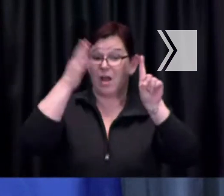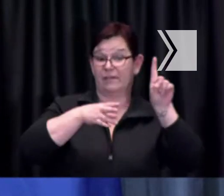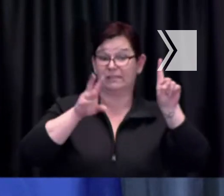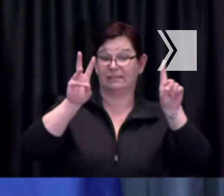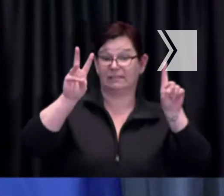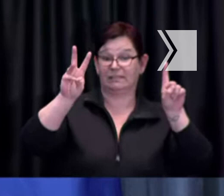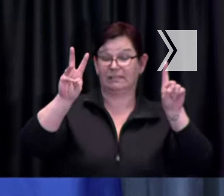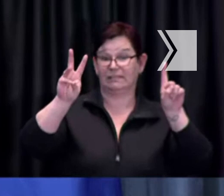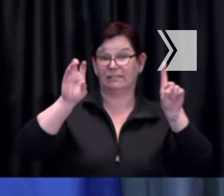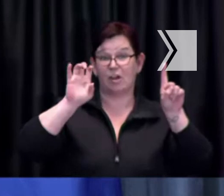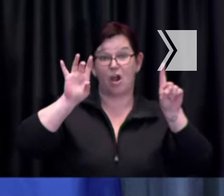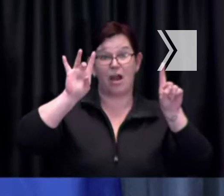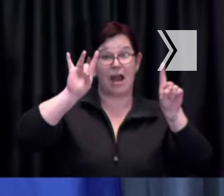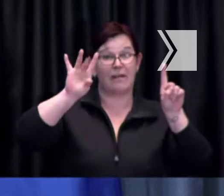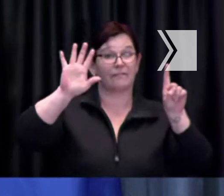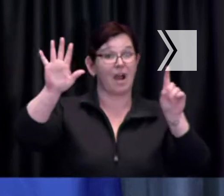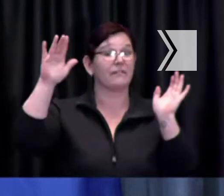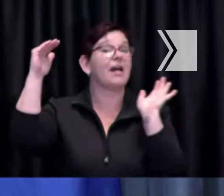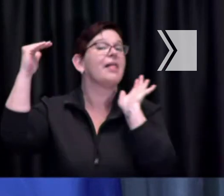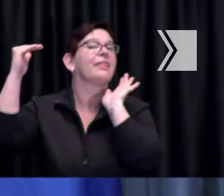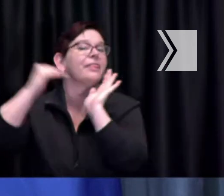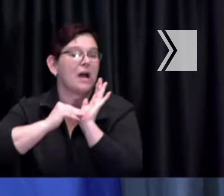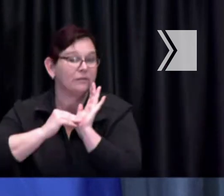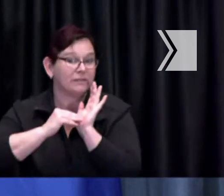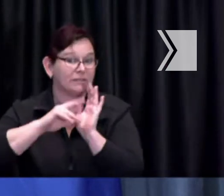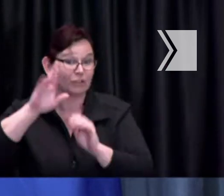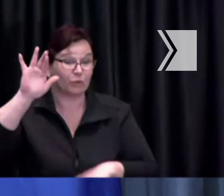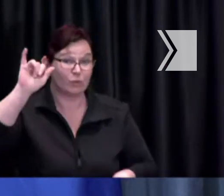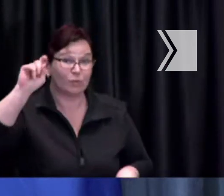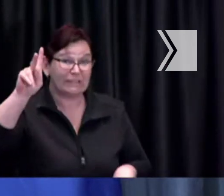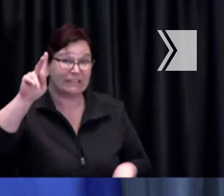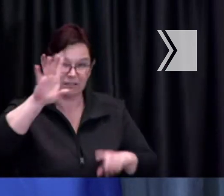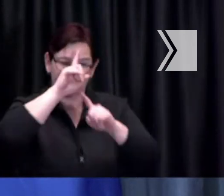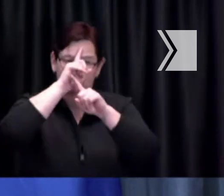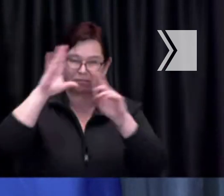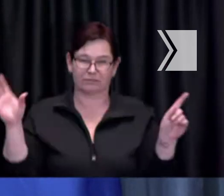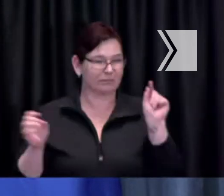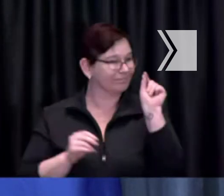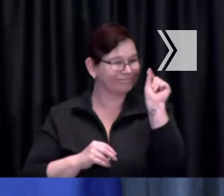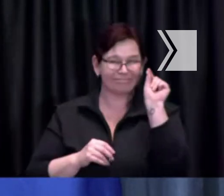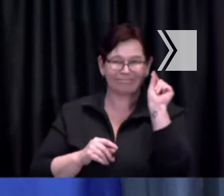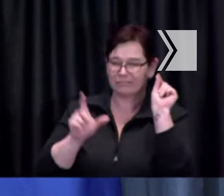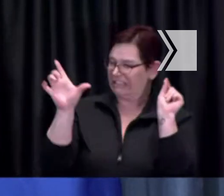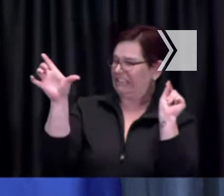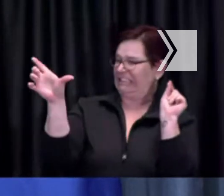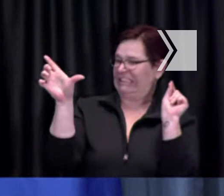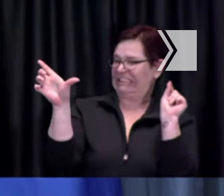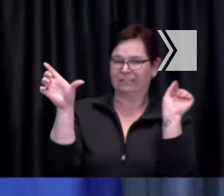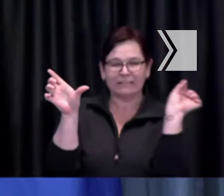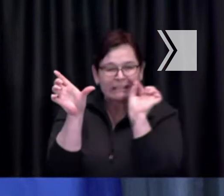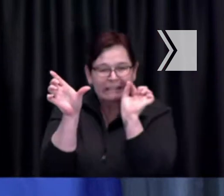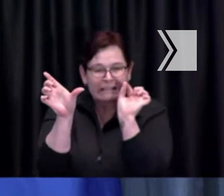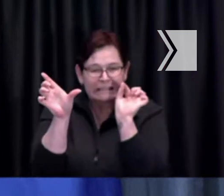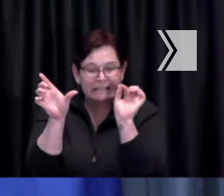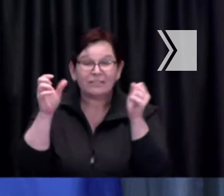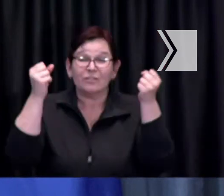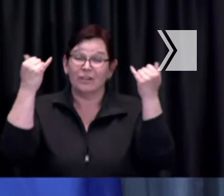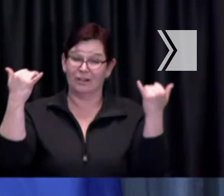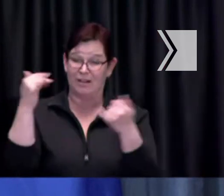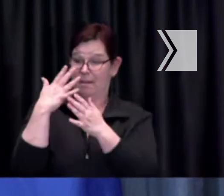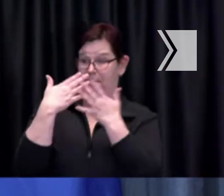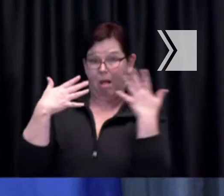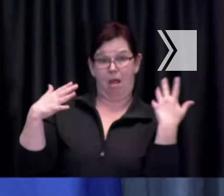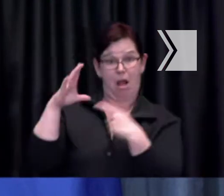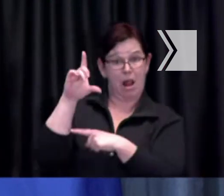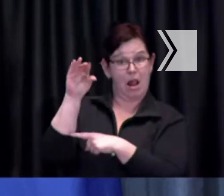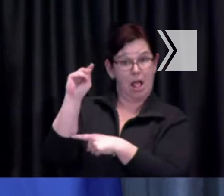685,000. And as I said before, the current estimated risk from blood clots associated with the